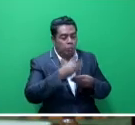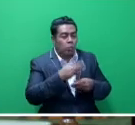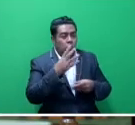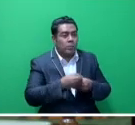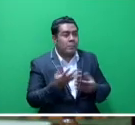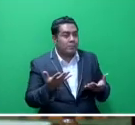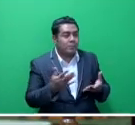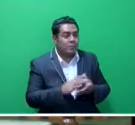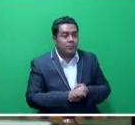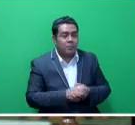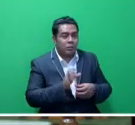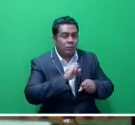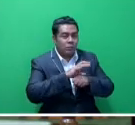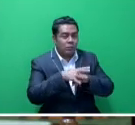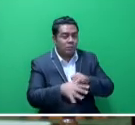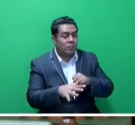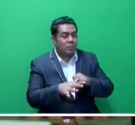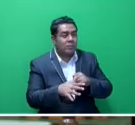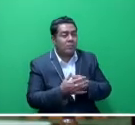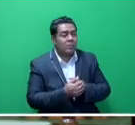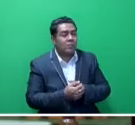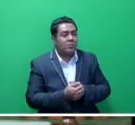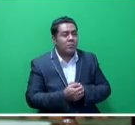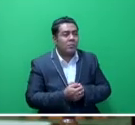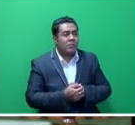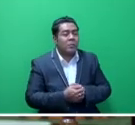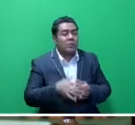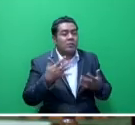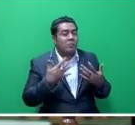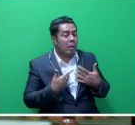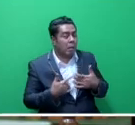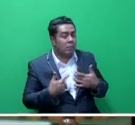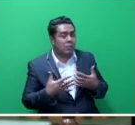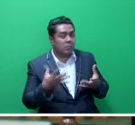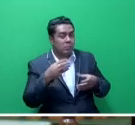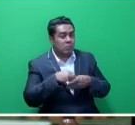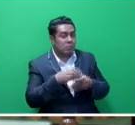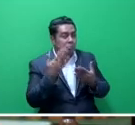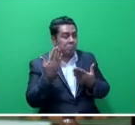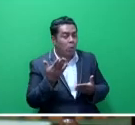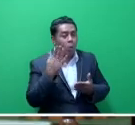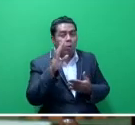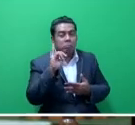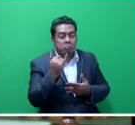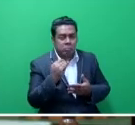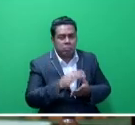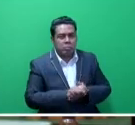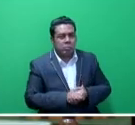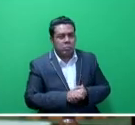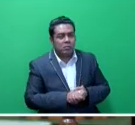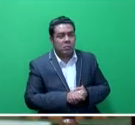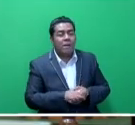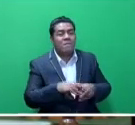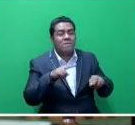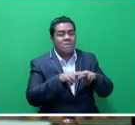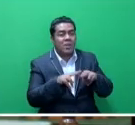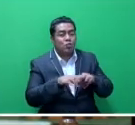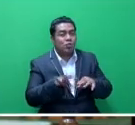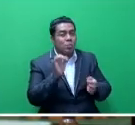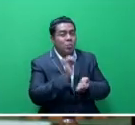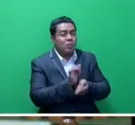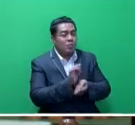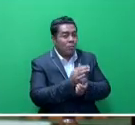see our COVID-safe health measures enforced nationwide. Lives depend on it, so they will be staffed appropriately. The Fiji Police Force is